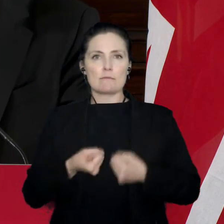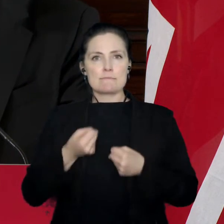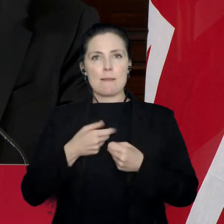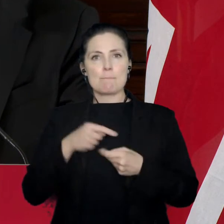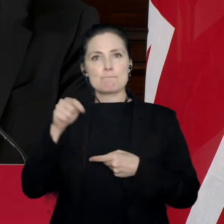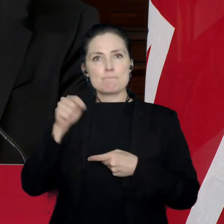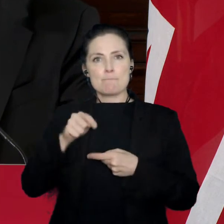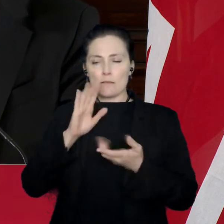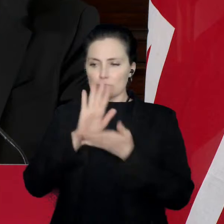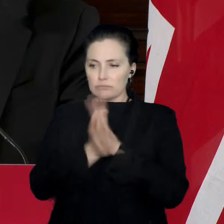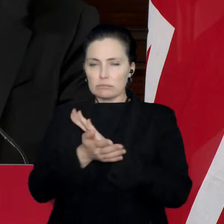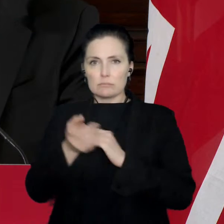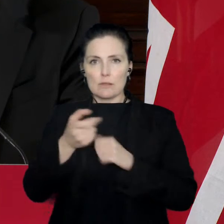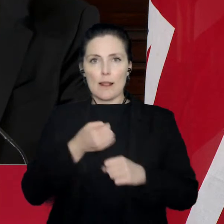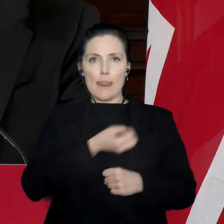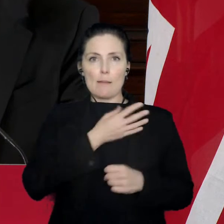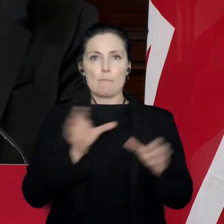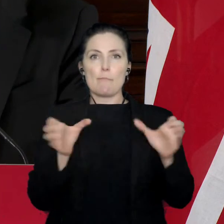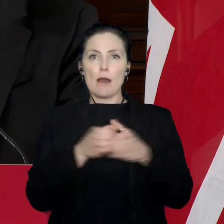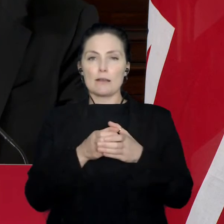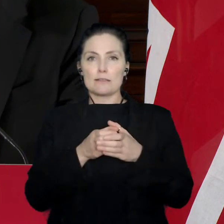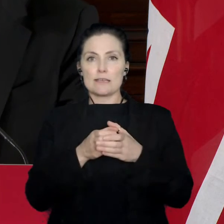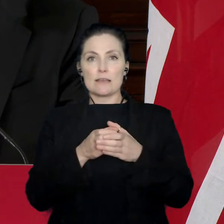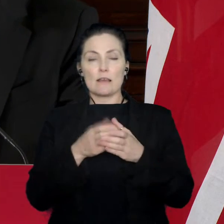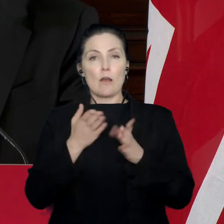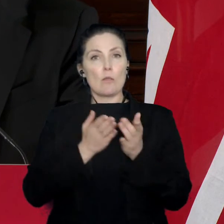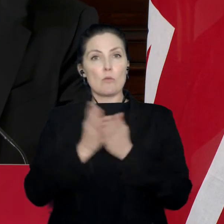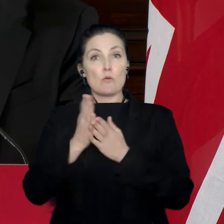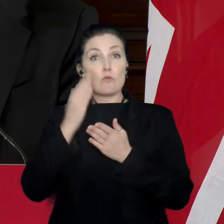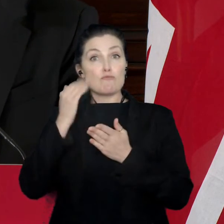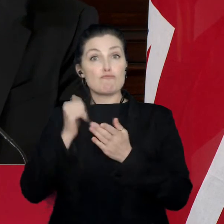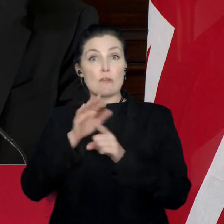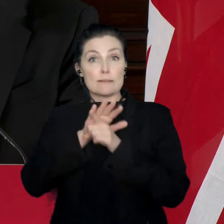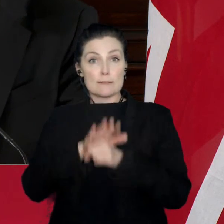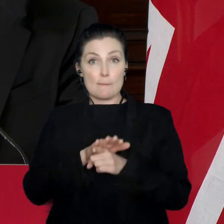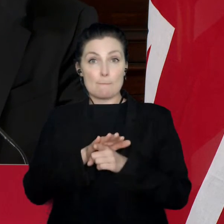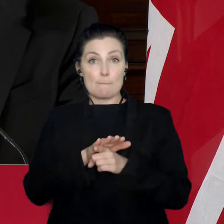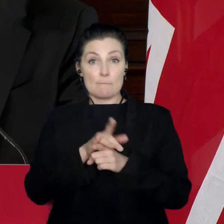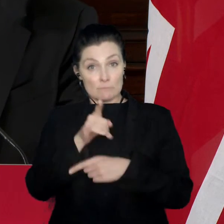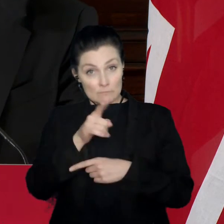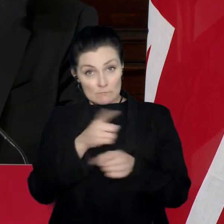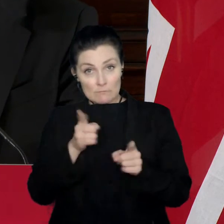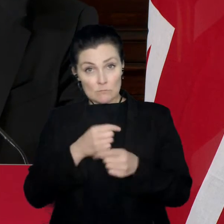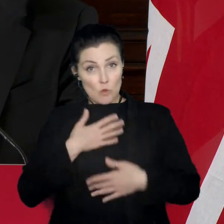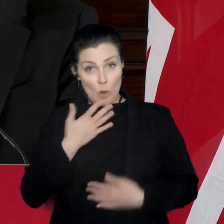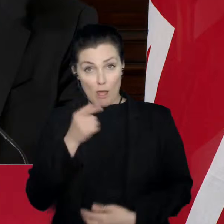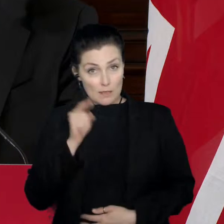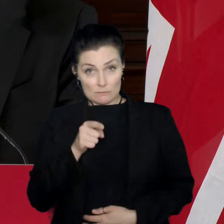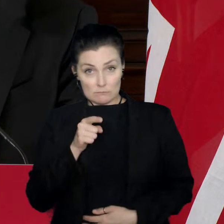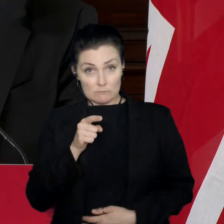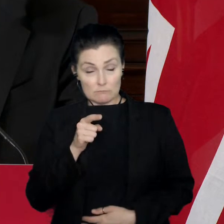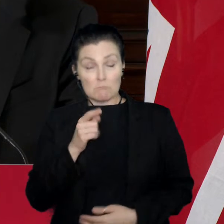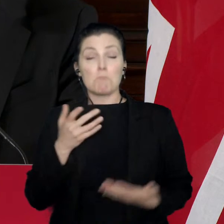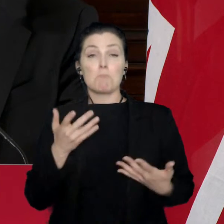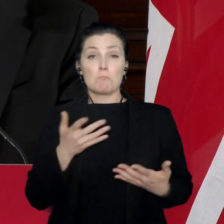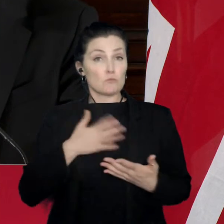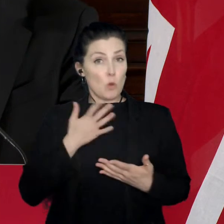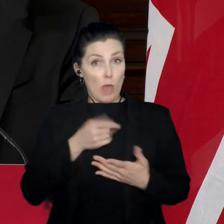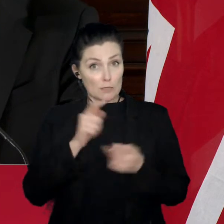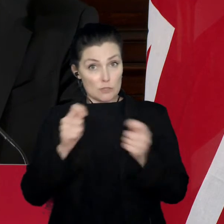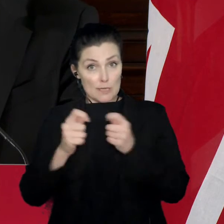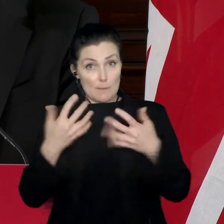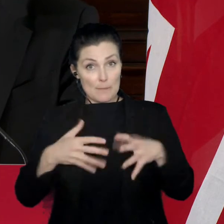that, if you don't like the changes that we've made, I say the door is